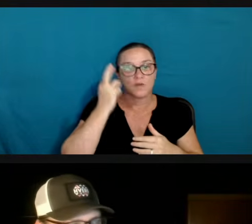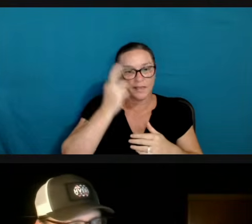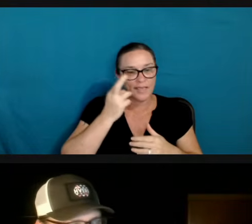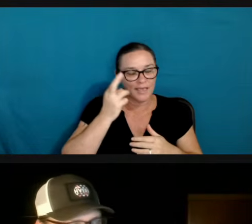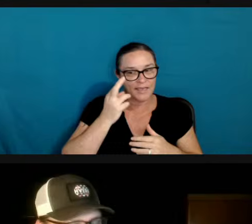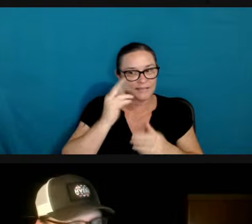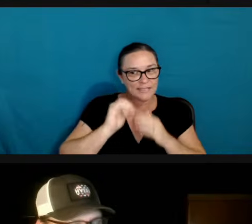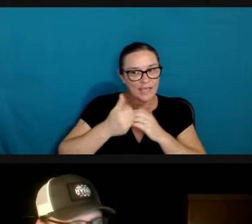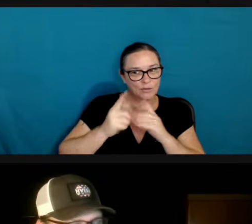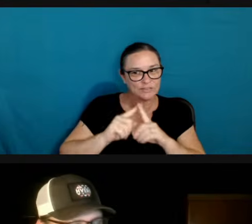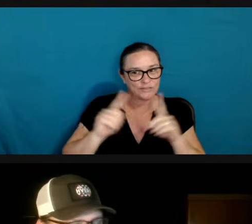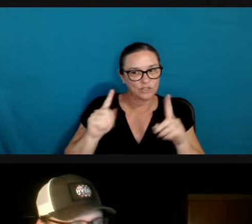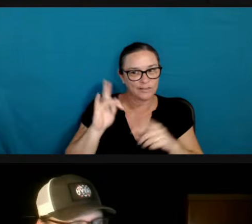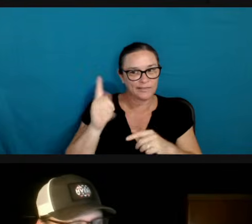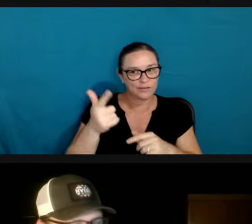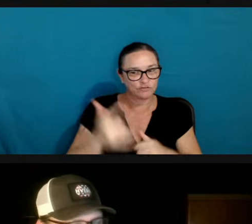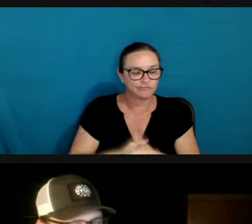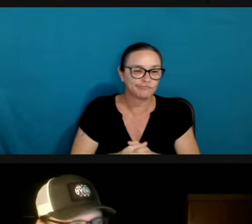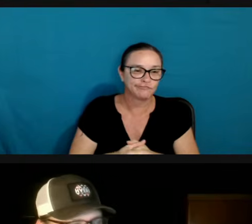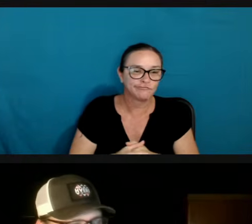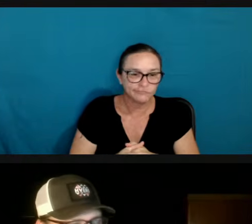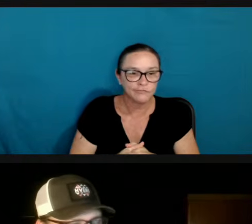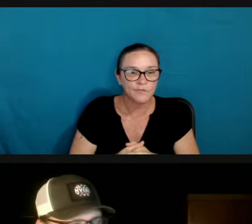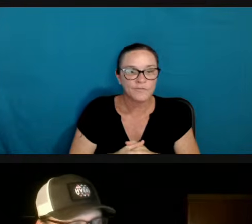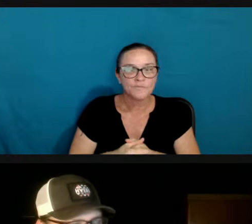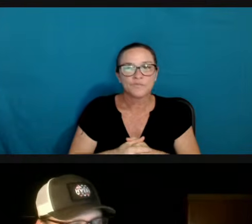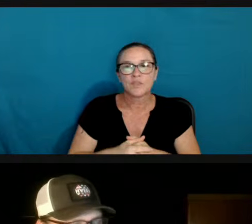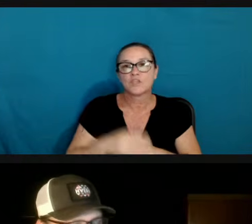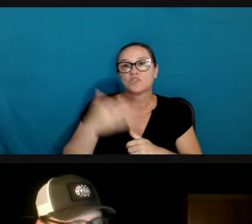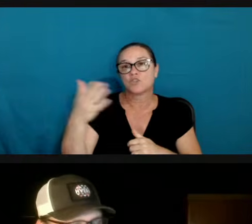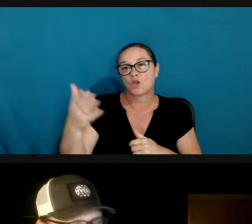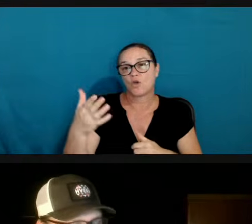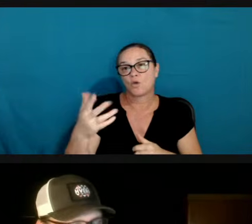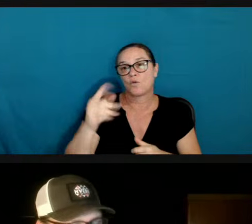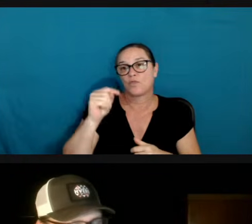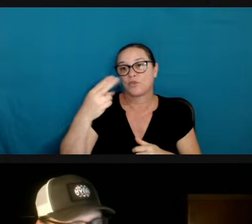on. So, in the most recent update here for Thursday,